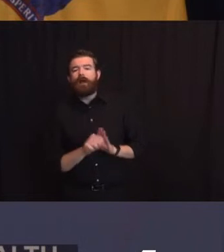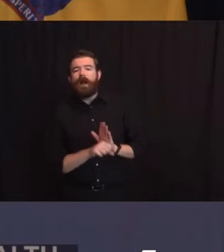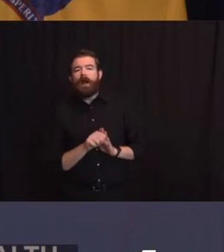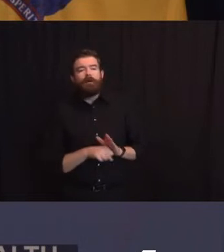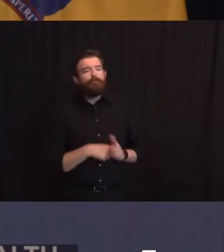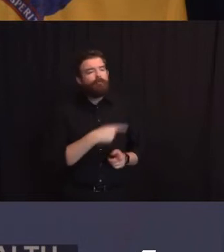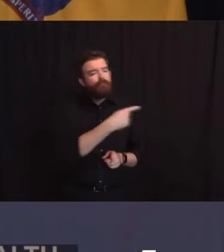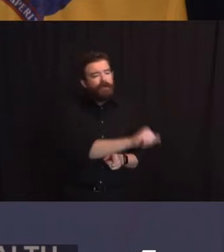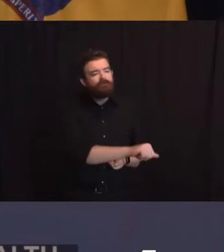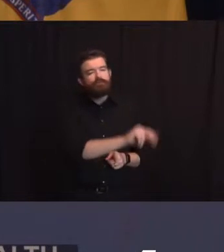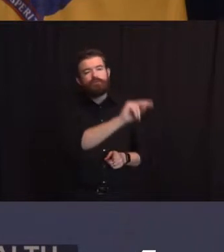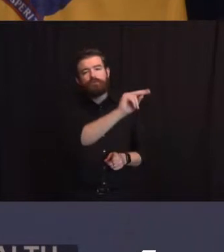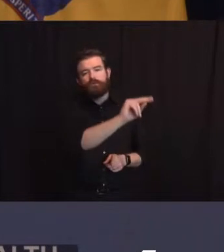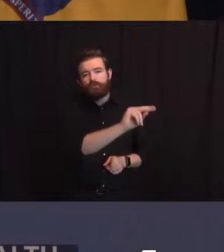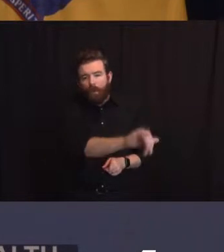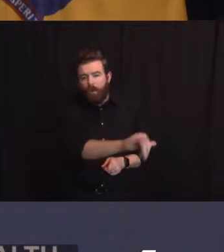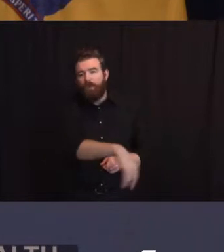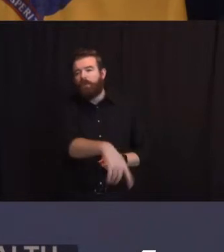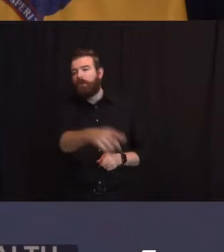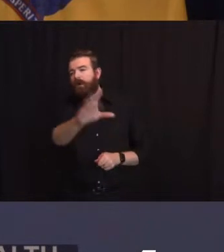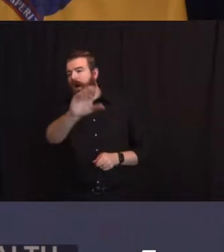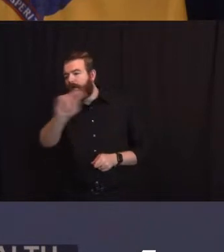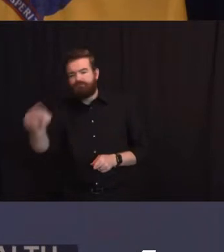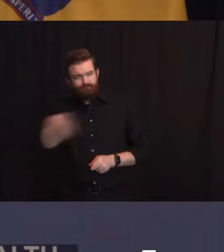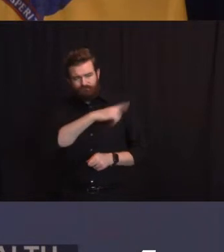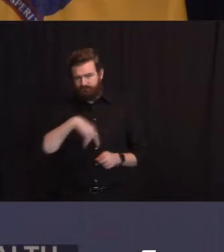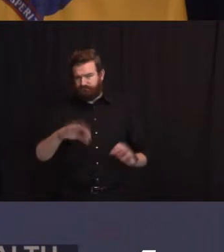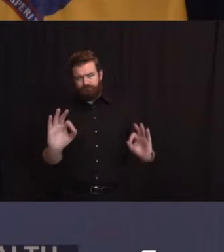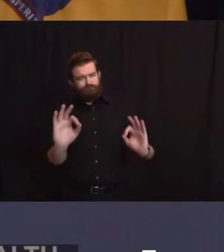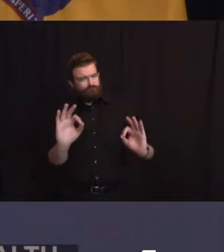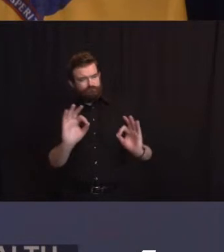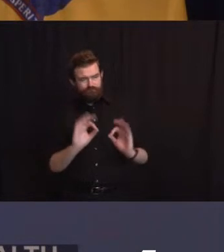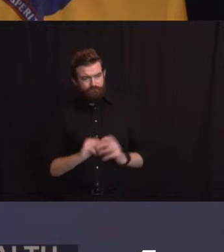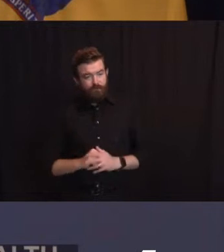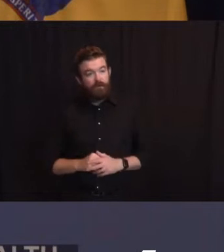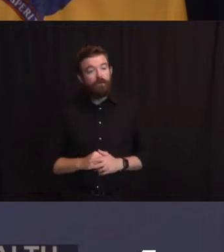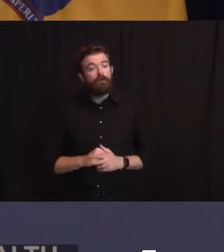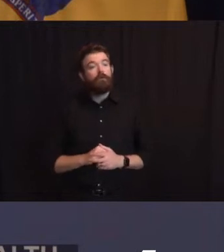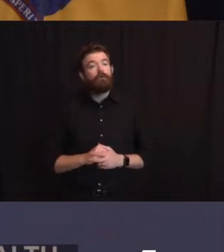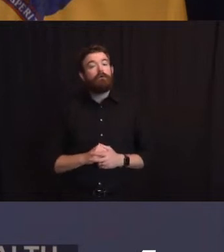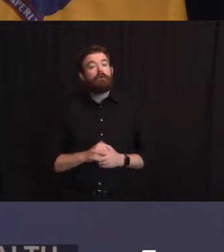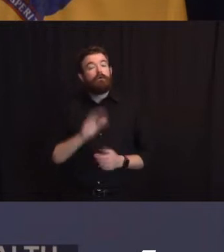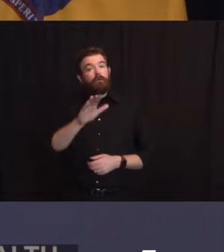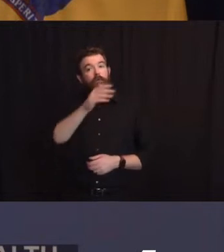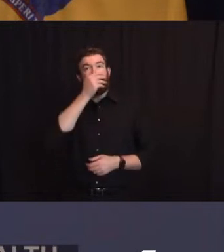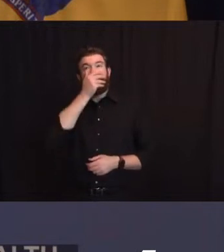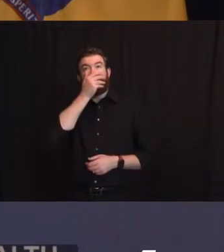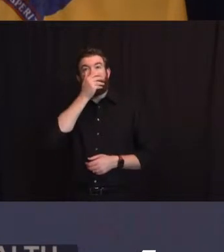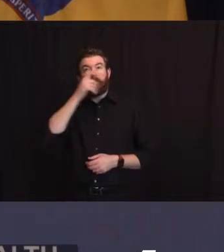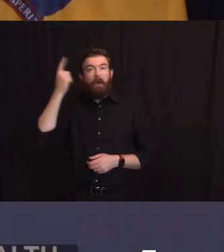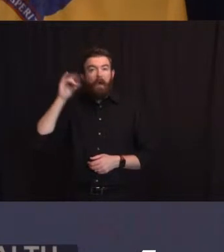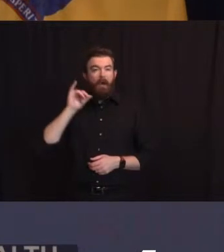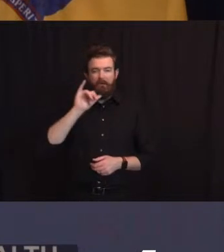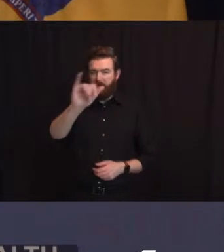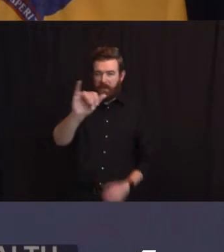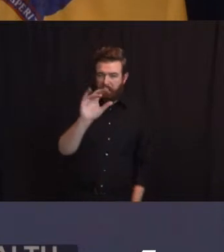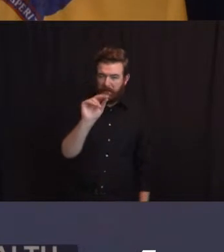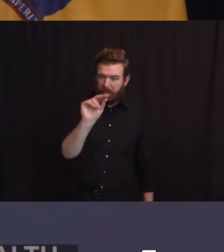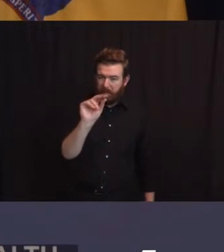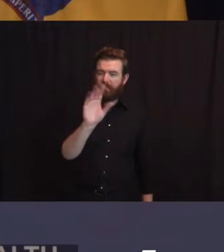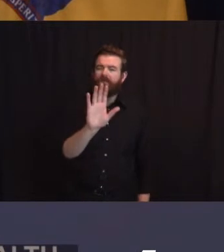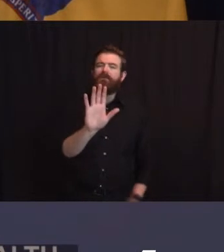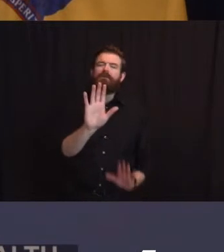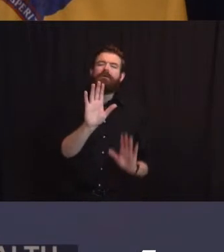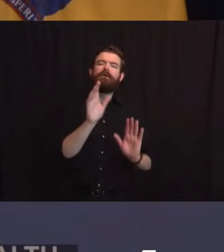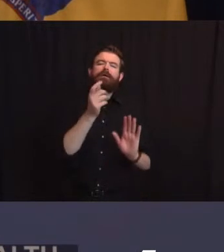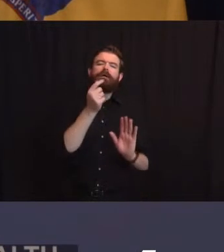not forever and always, but a little bit more time on the clock, we think, is a big help for us. We